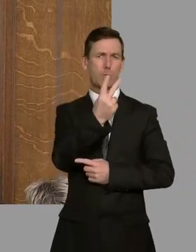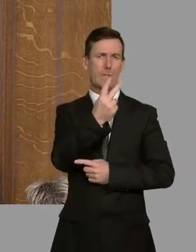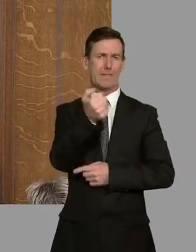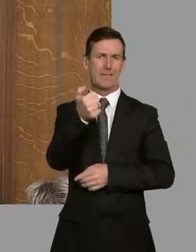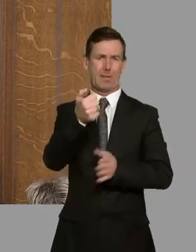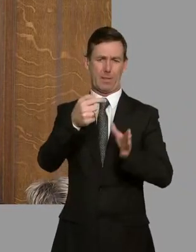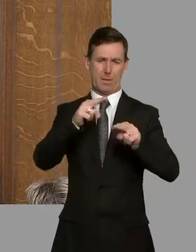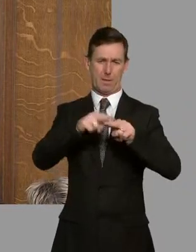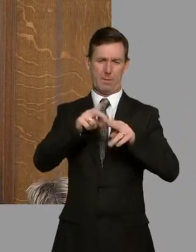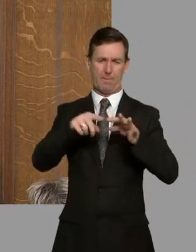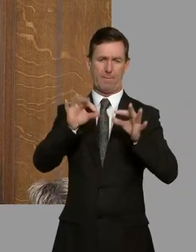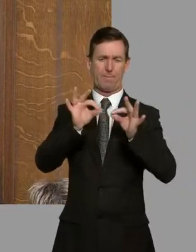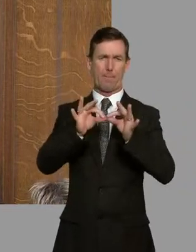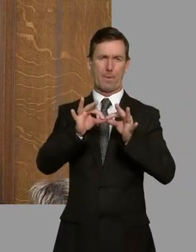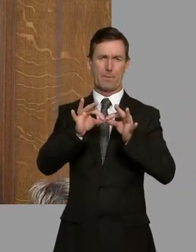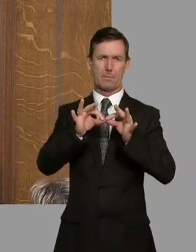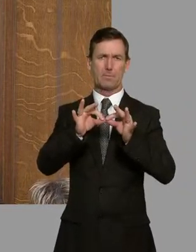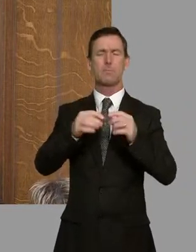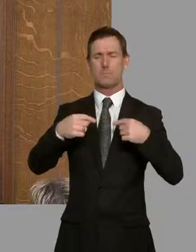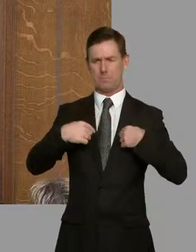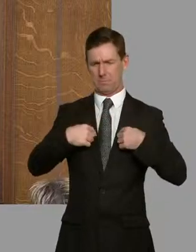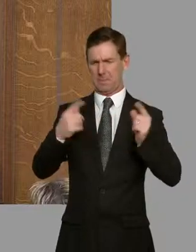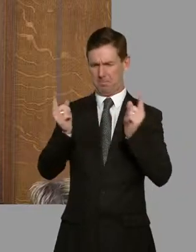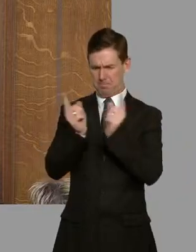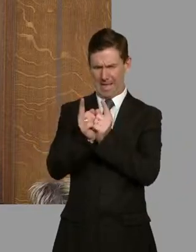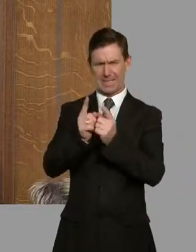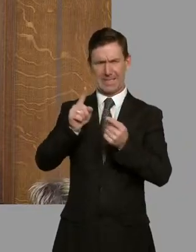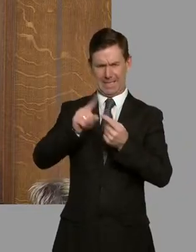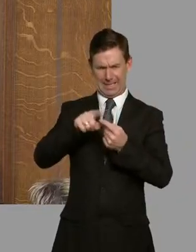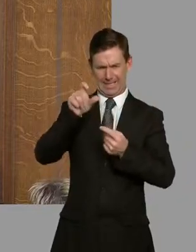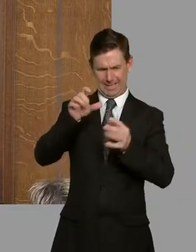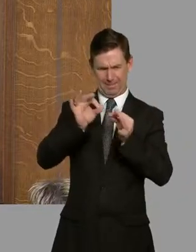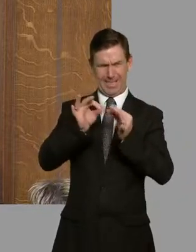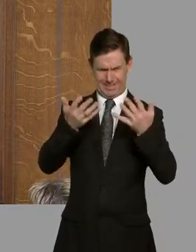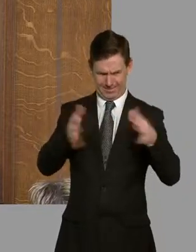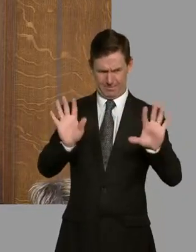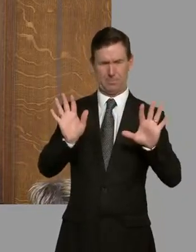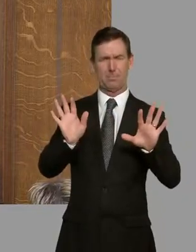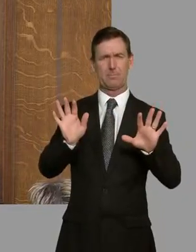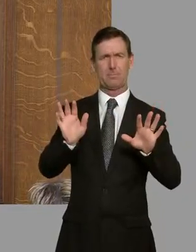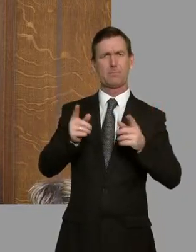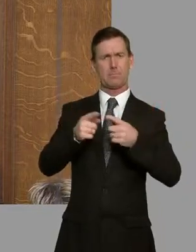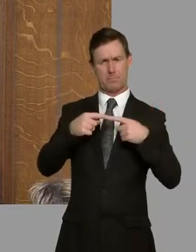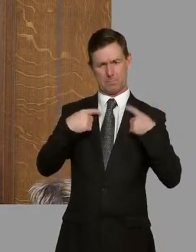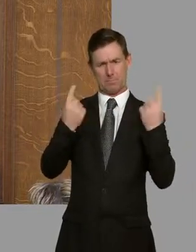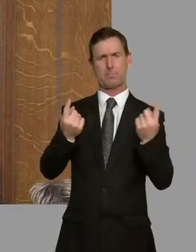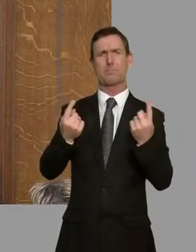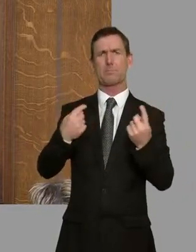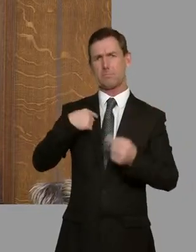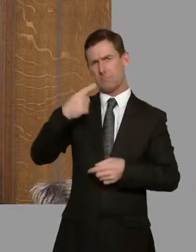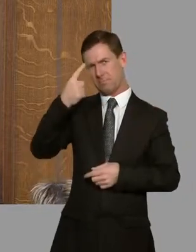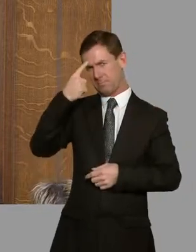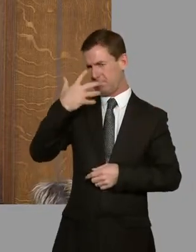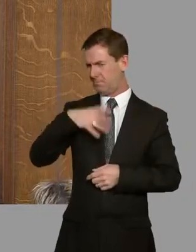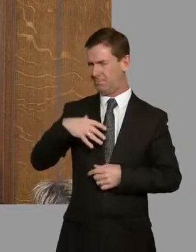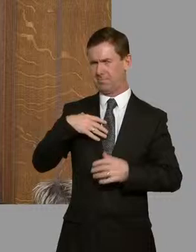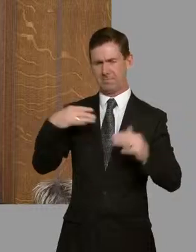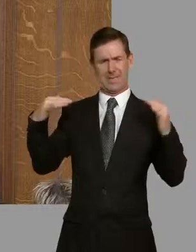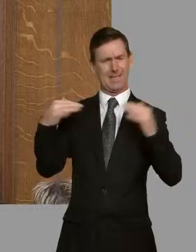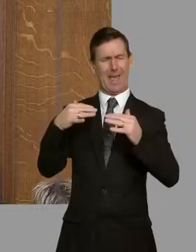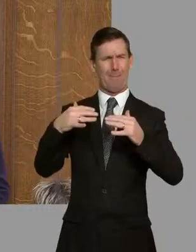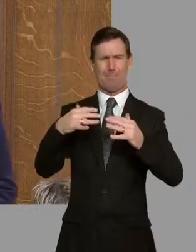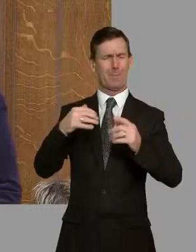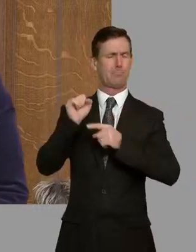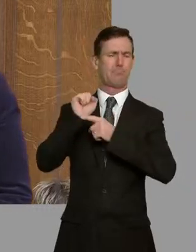ECB and we are calling for the game to be boycotted. I thank everybody for the support that I've had across